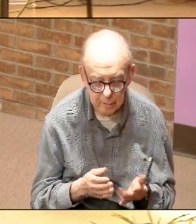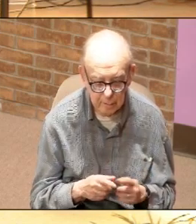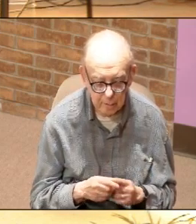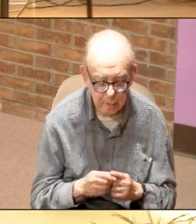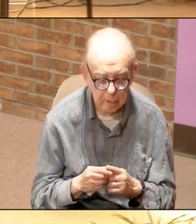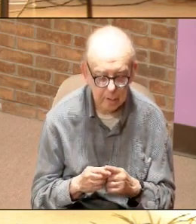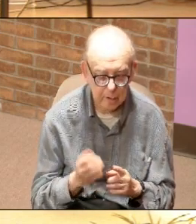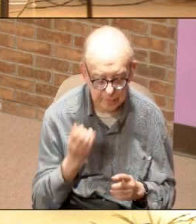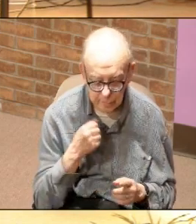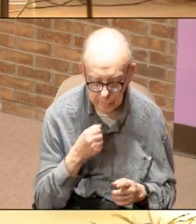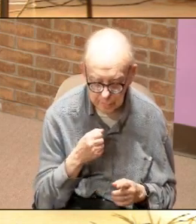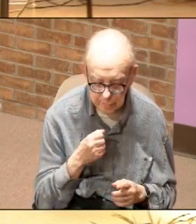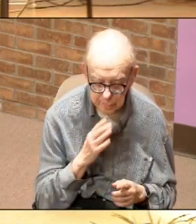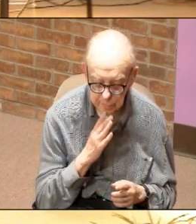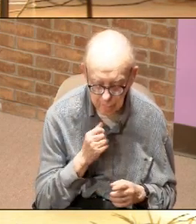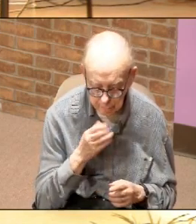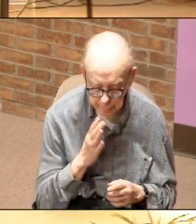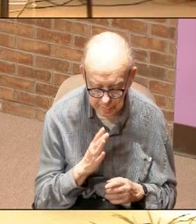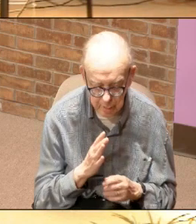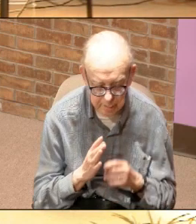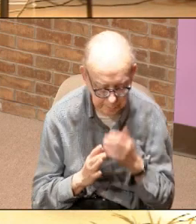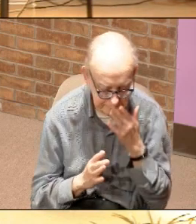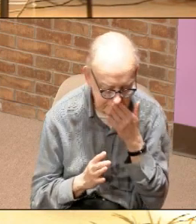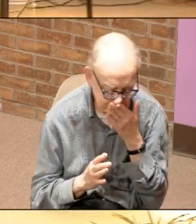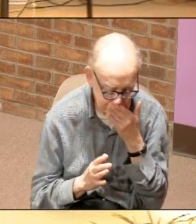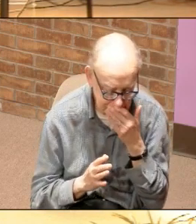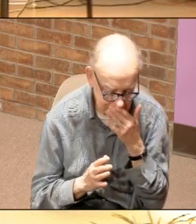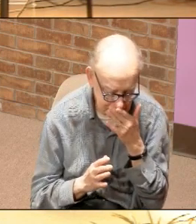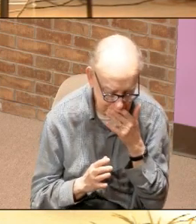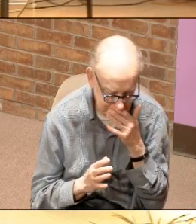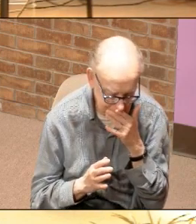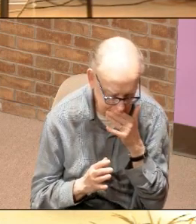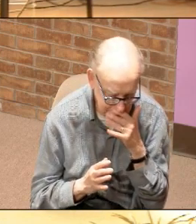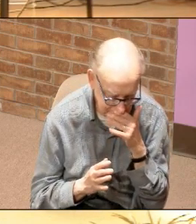Especially if you're going to talk to God at that time.